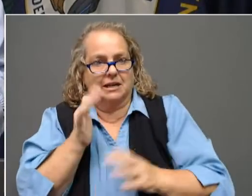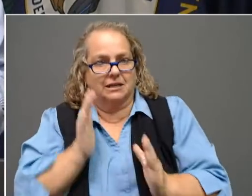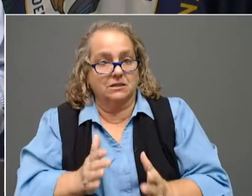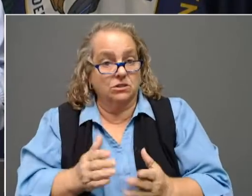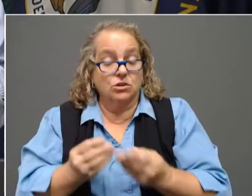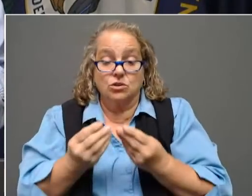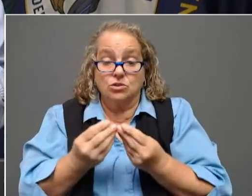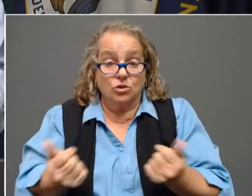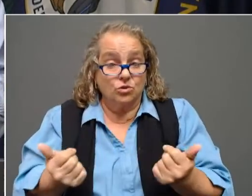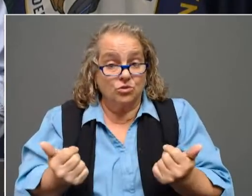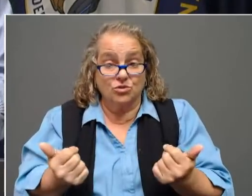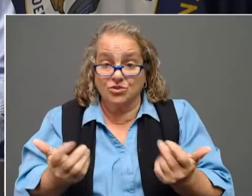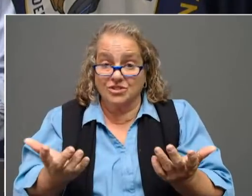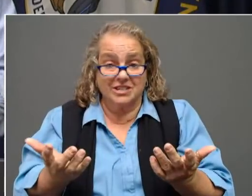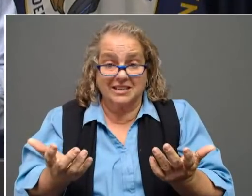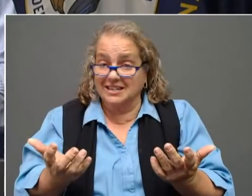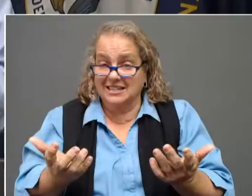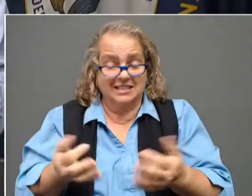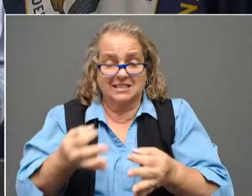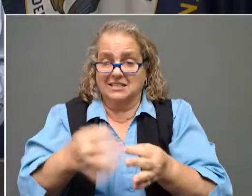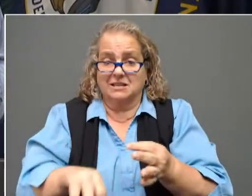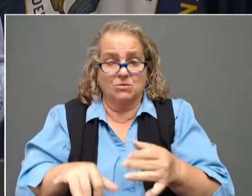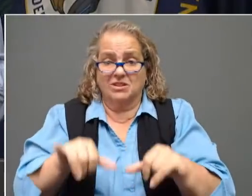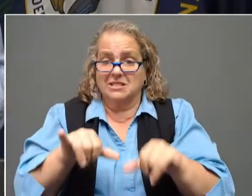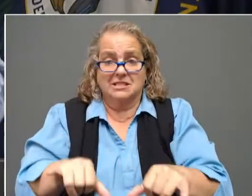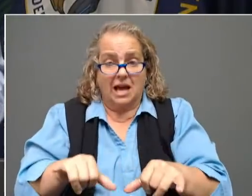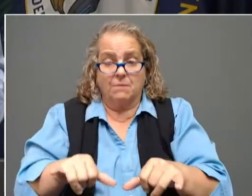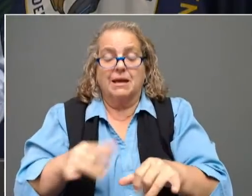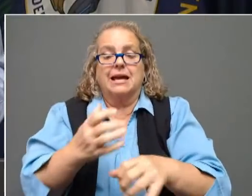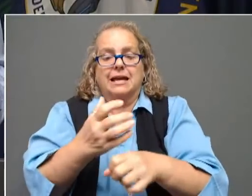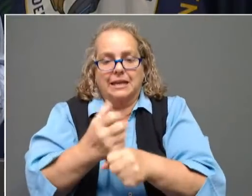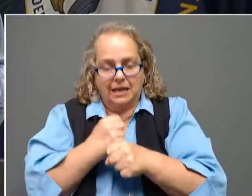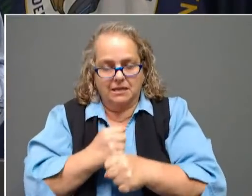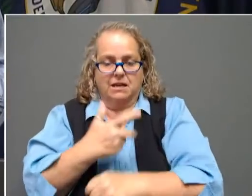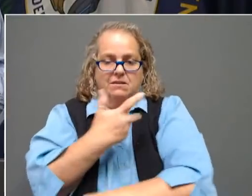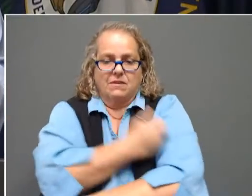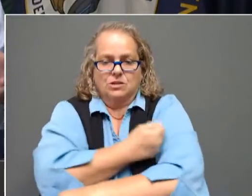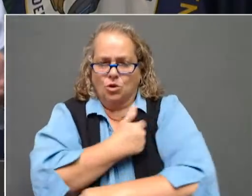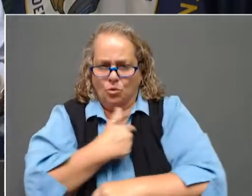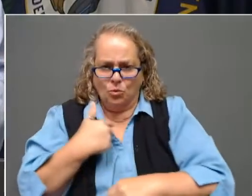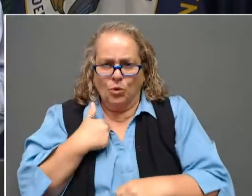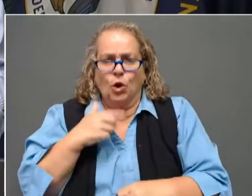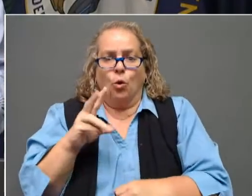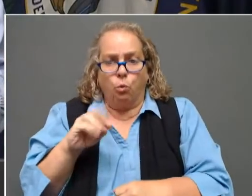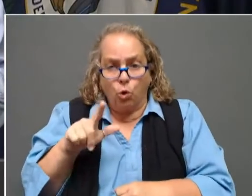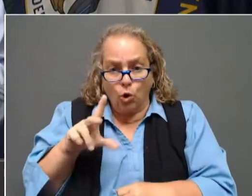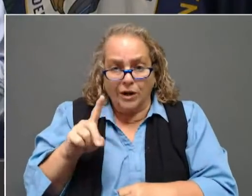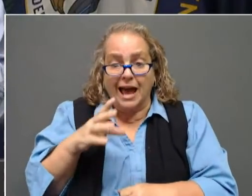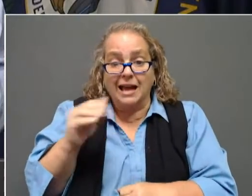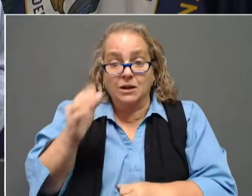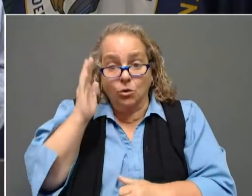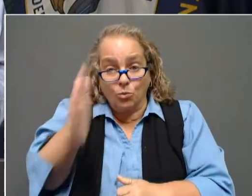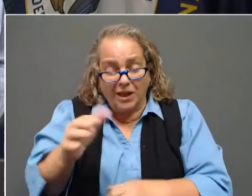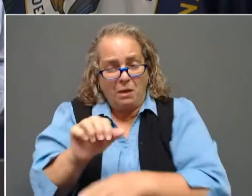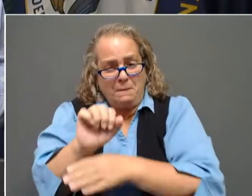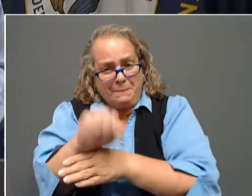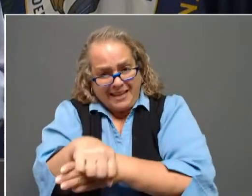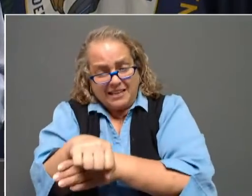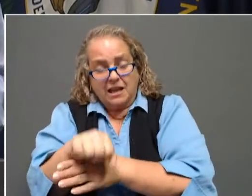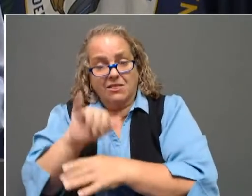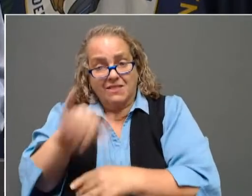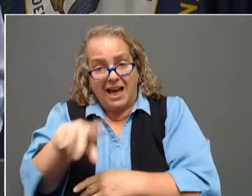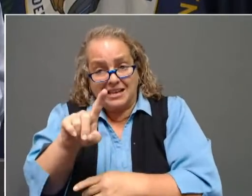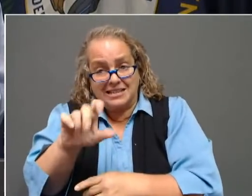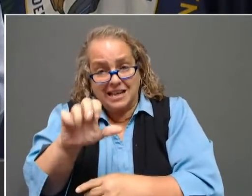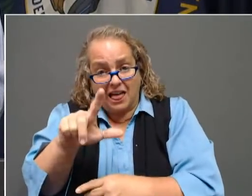vaccinated. We will and we would beat the Delta variant almost immediately if everybody